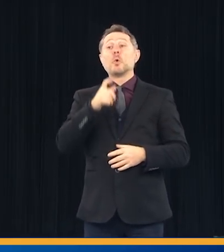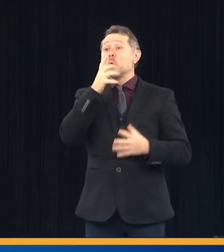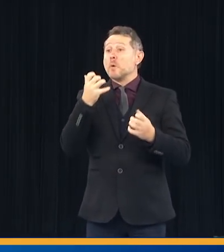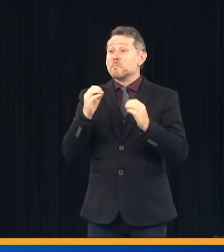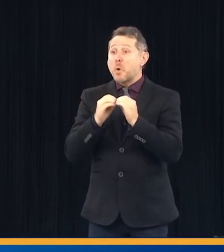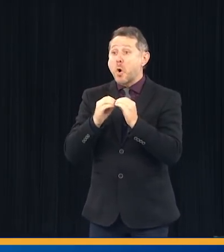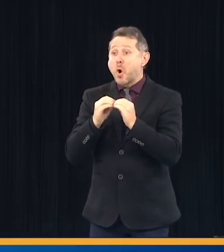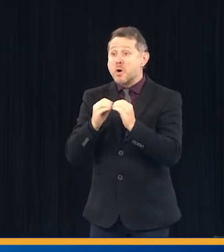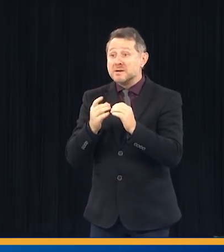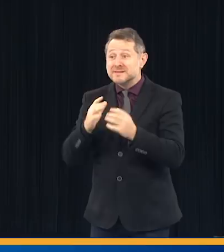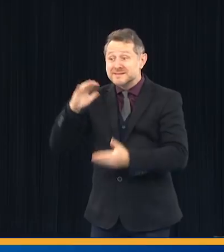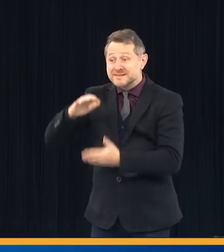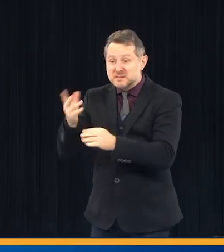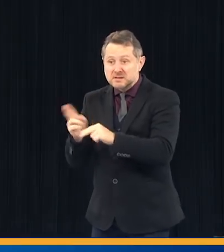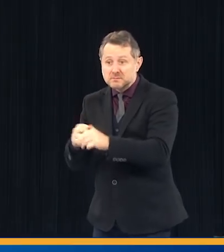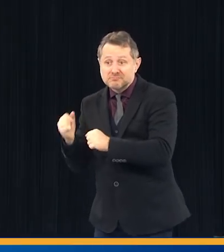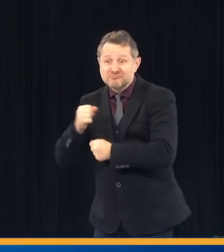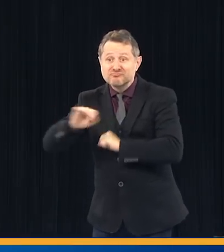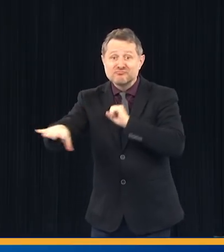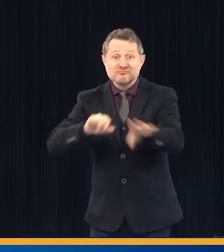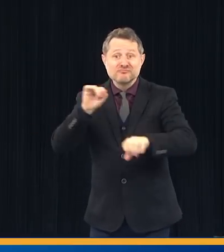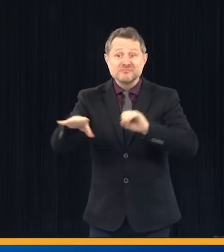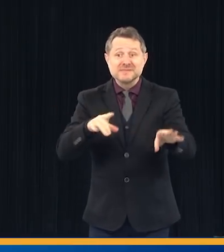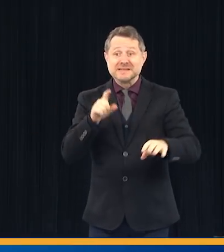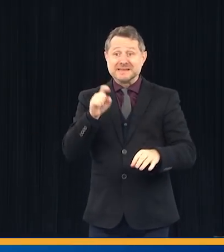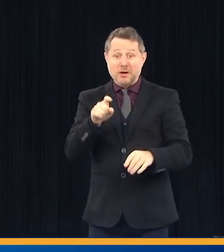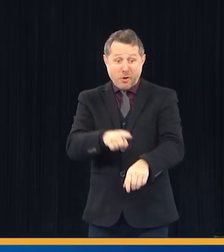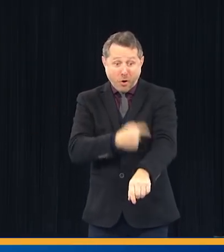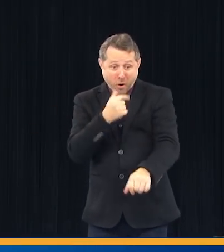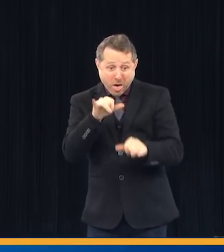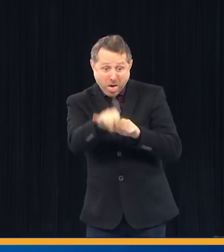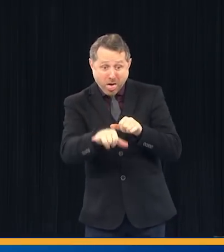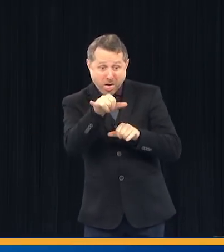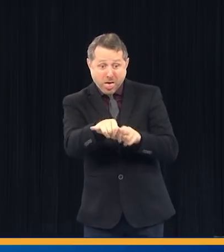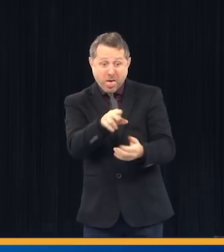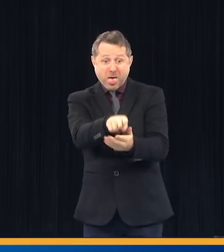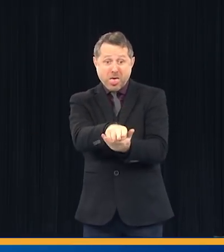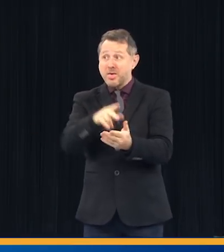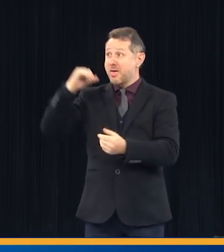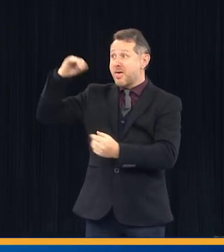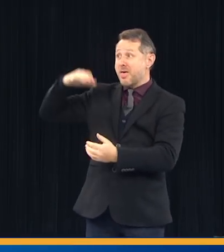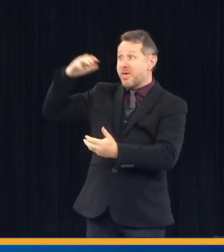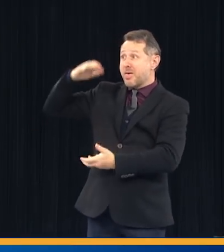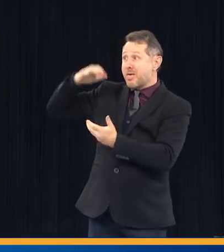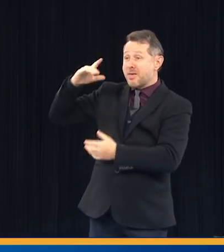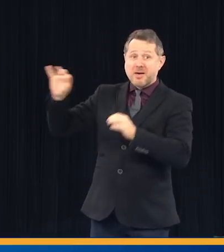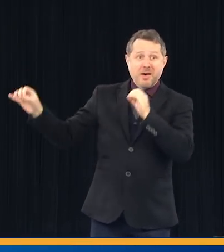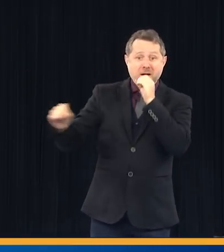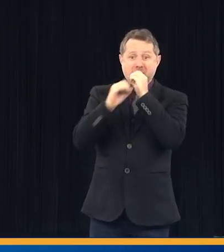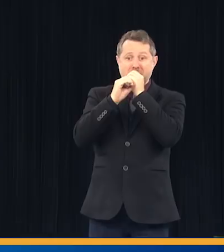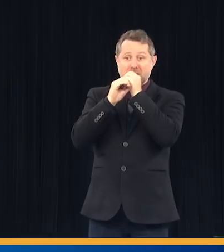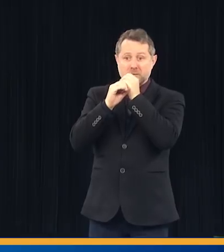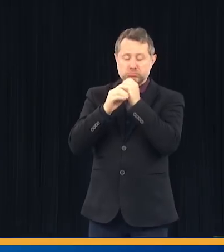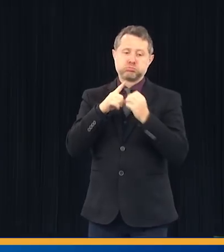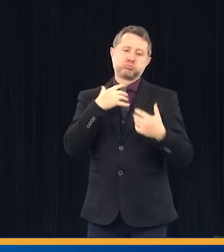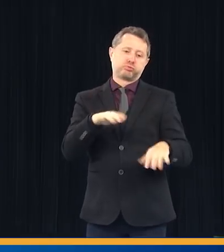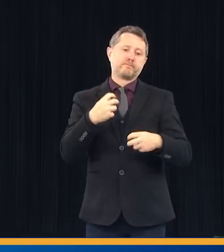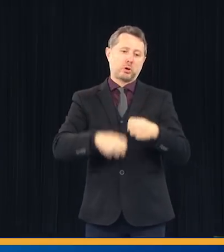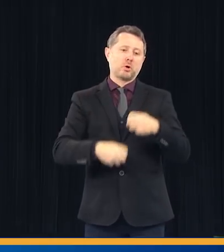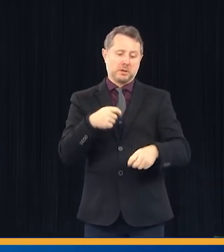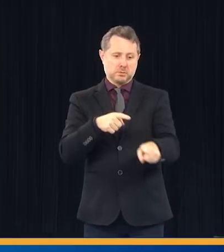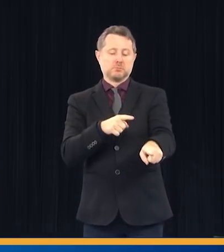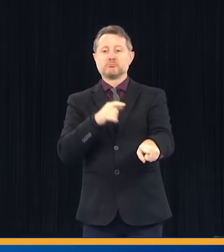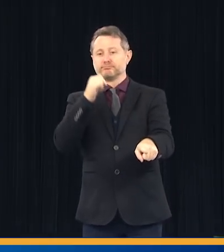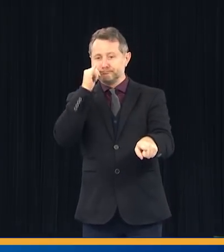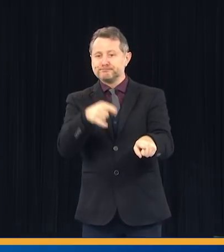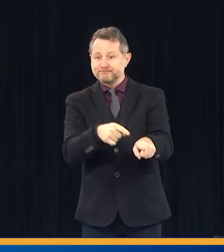you need even more, and that increases the problem. I think the president was right to use the Defense